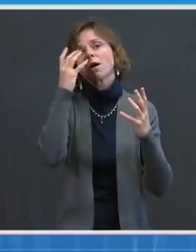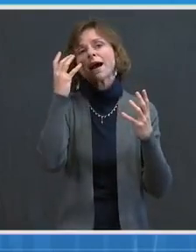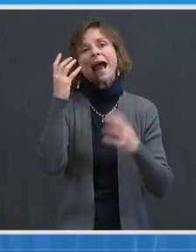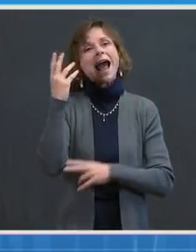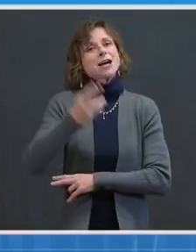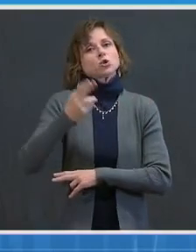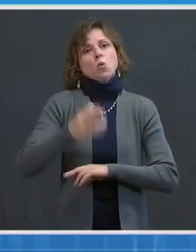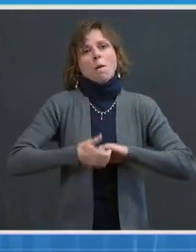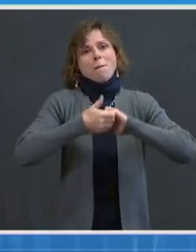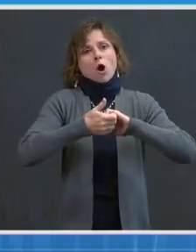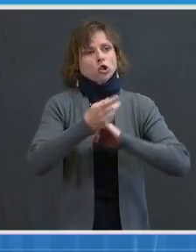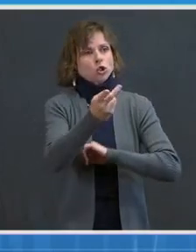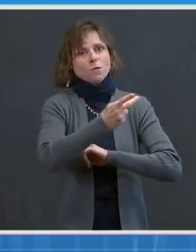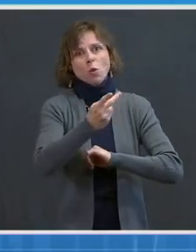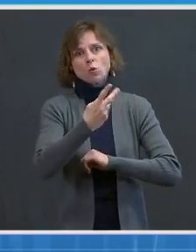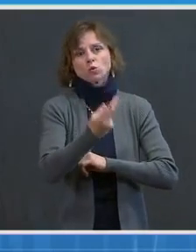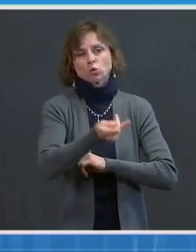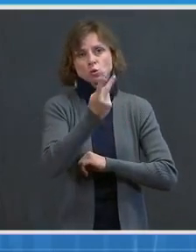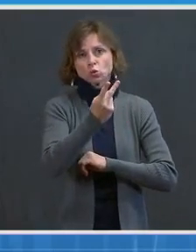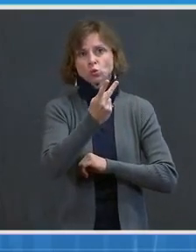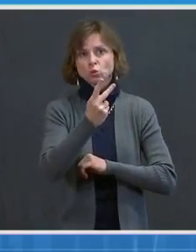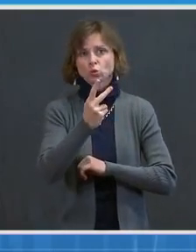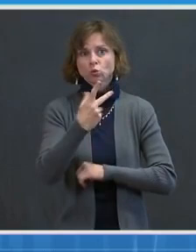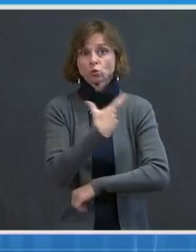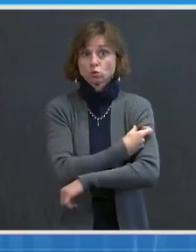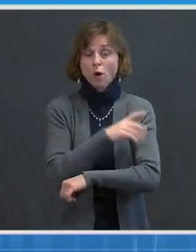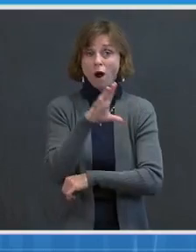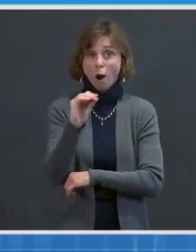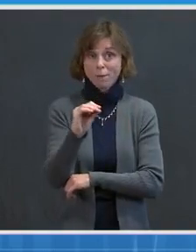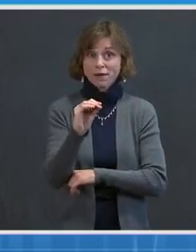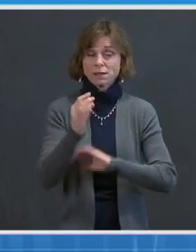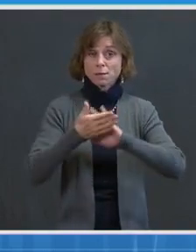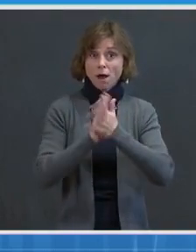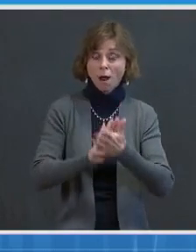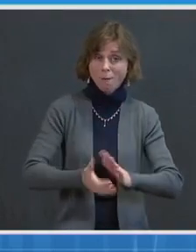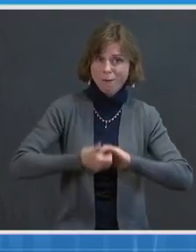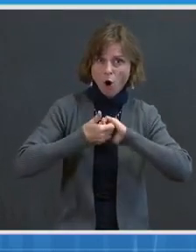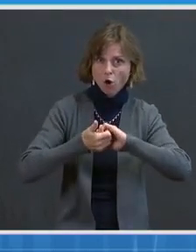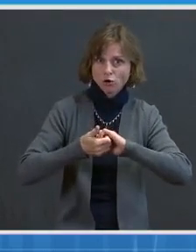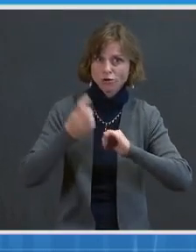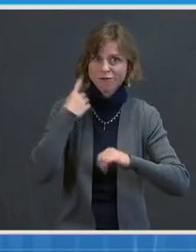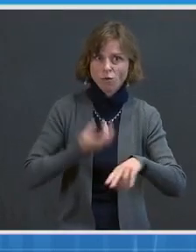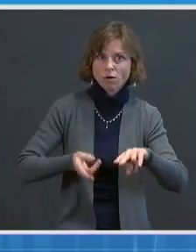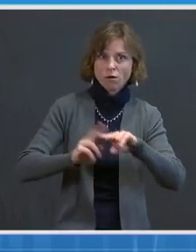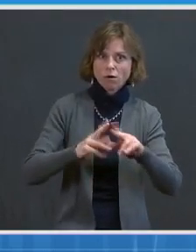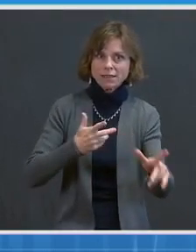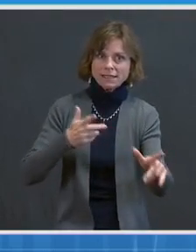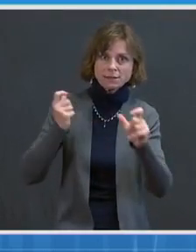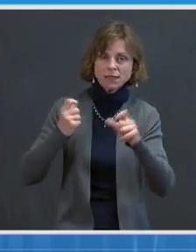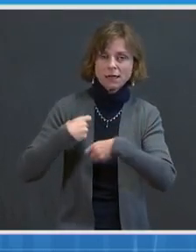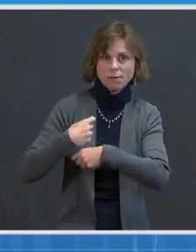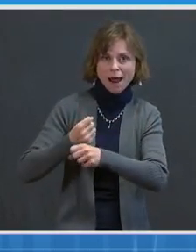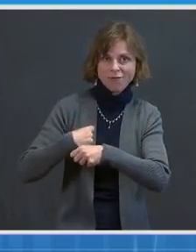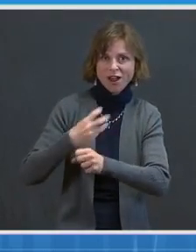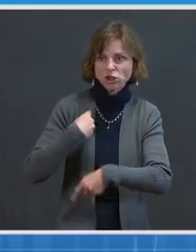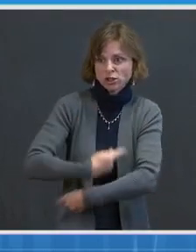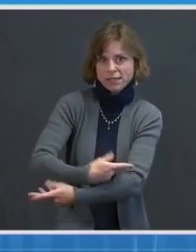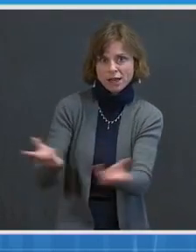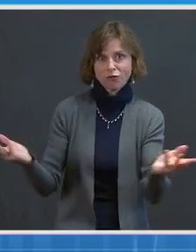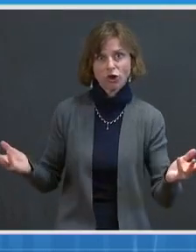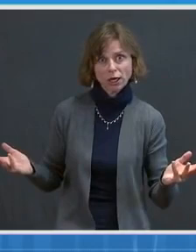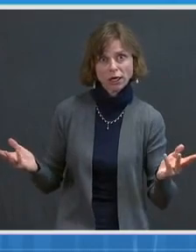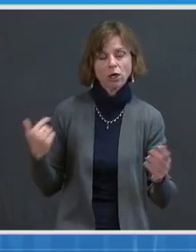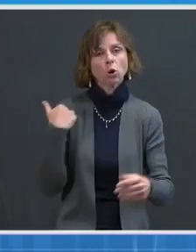companies to scale manufacturing and speed delivery. We've surged the number of vaccinators.